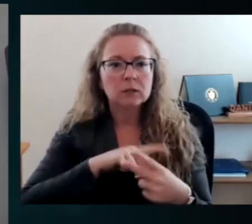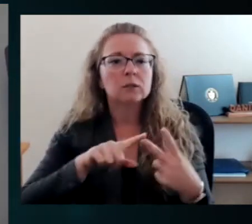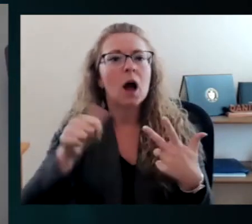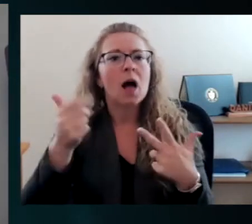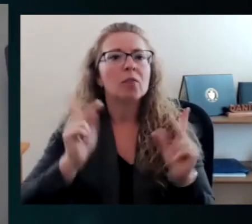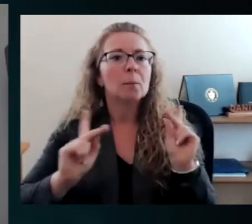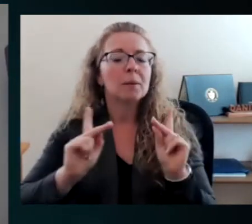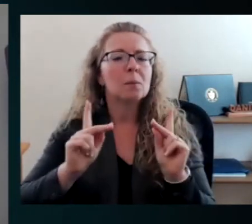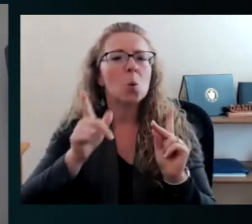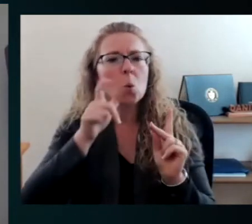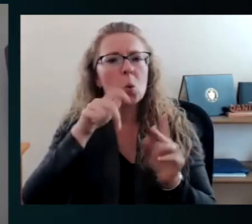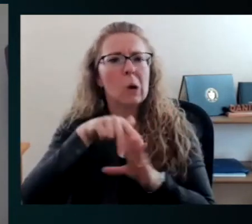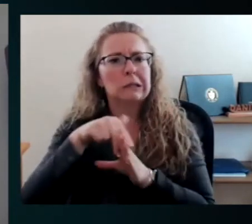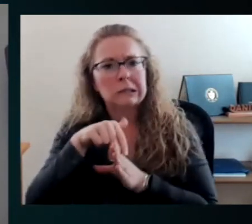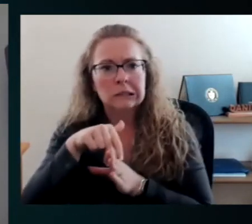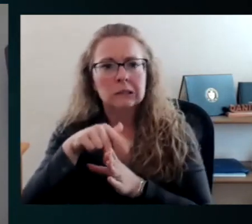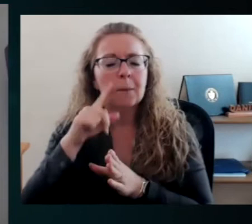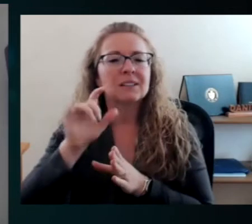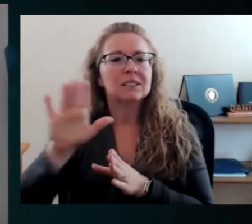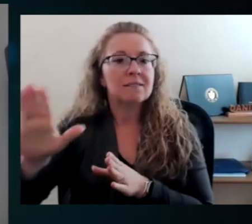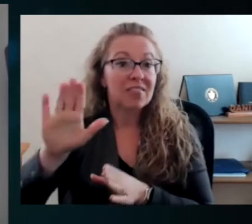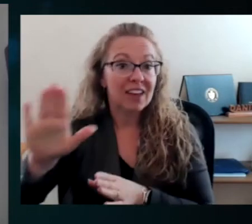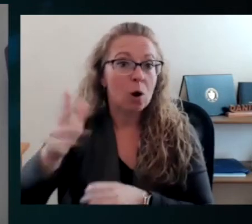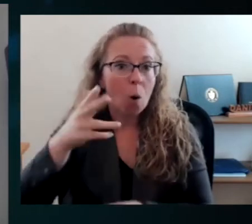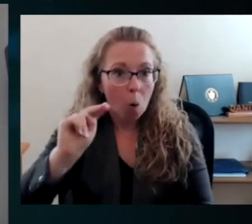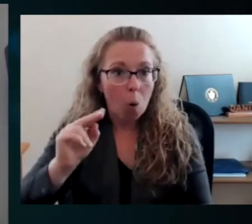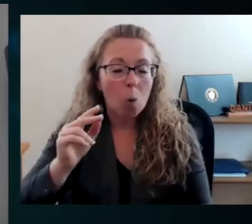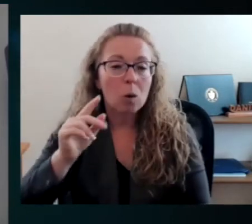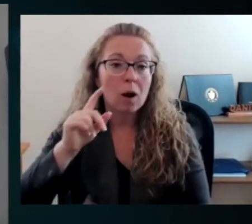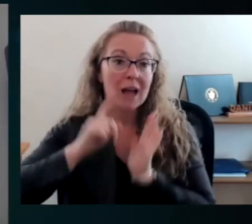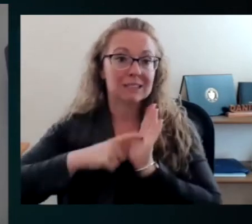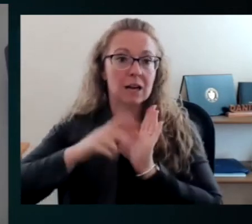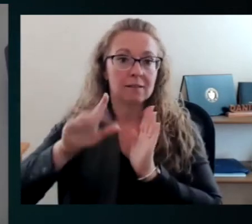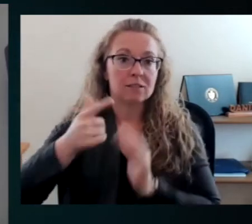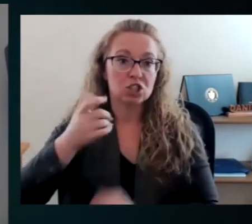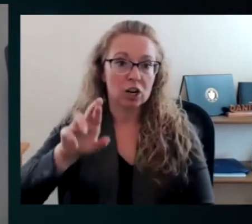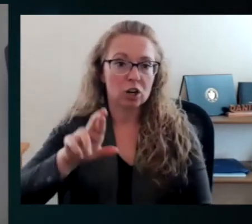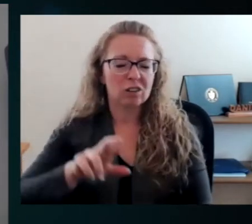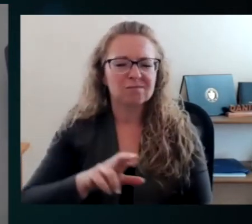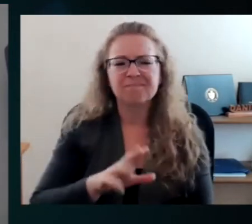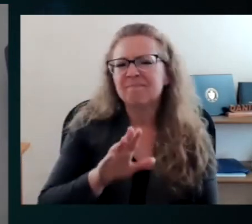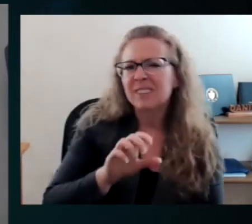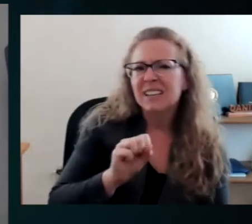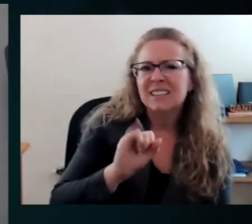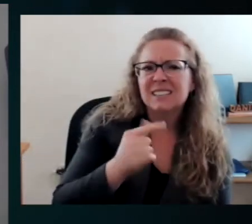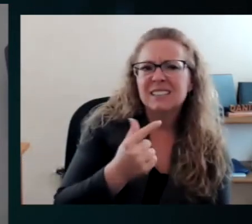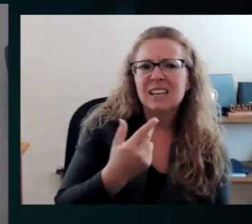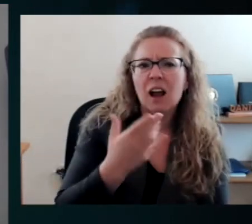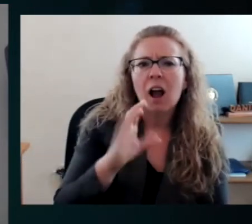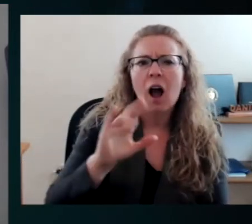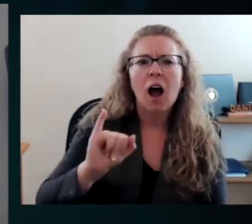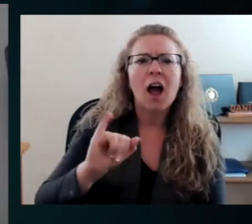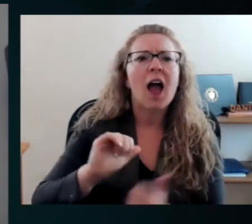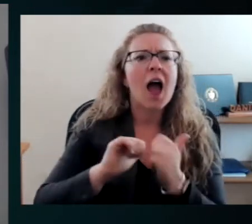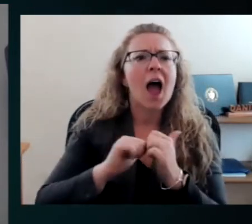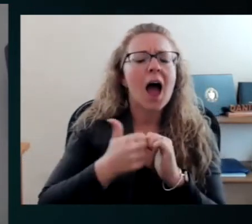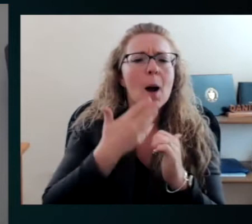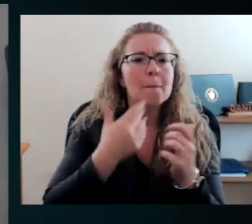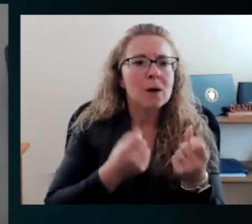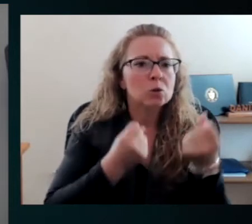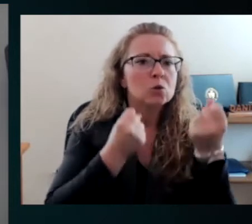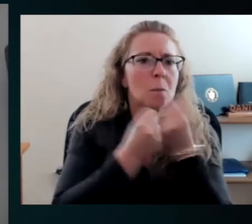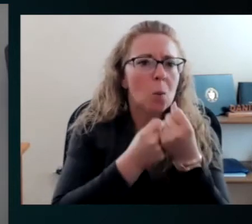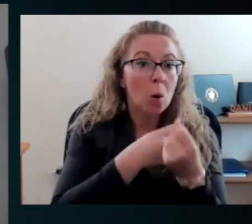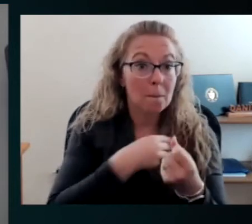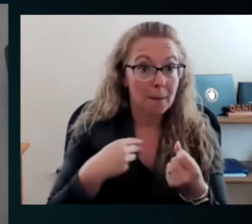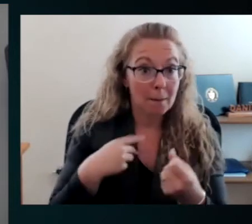identity? How can SIGCHI better support queer and trans members who have intersectional and multiply